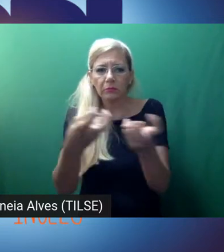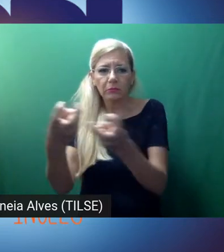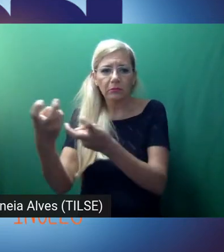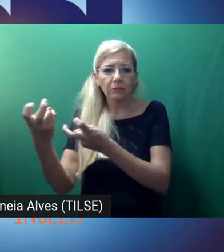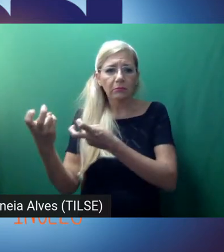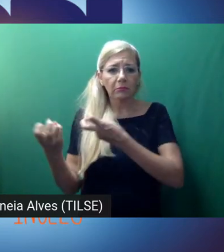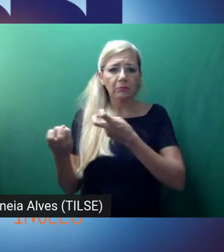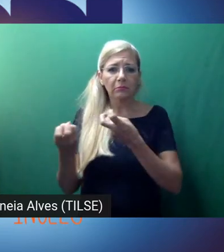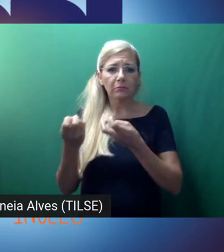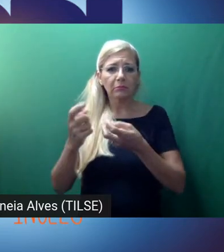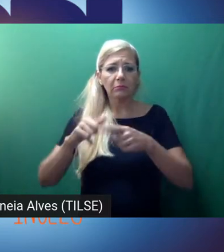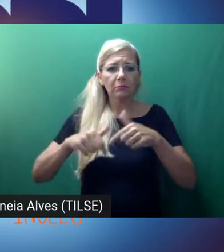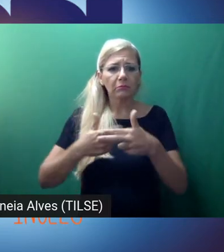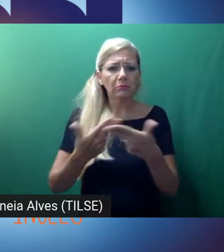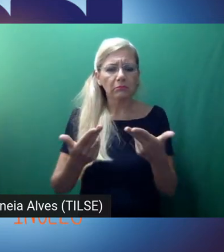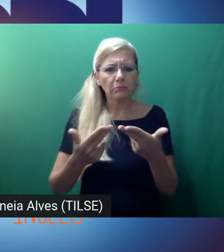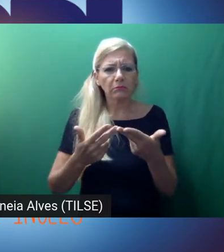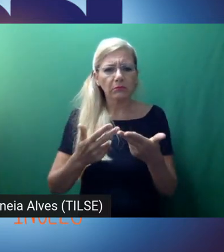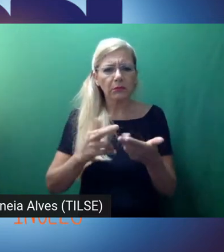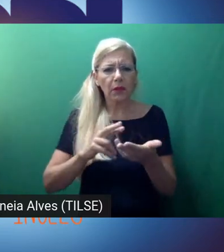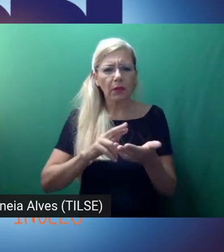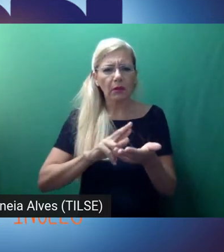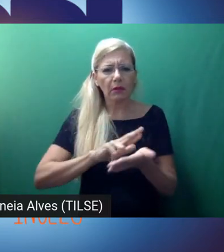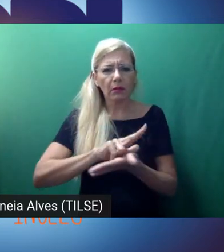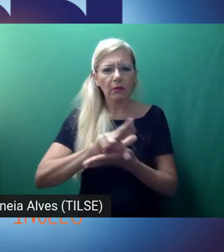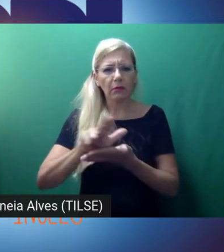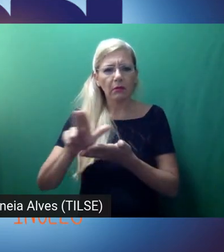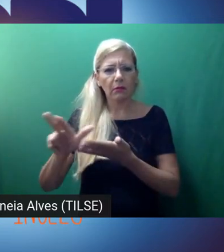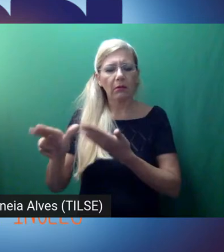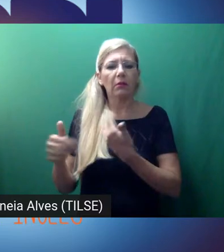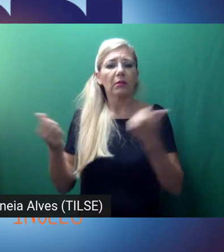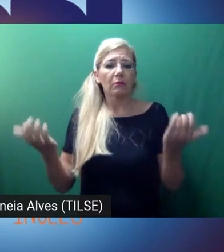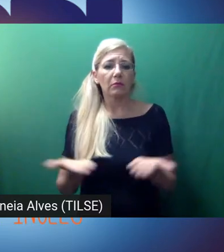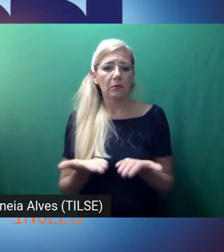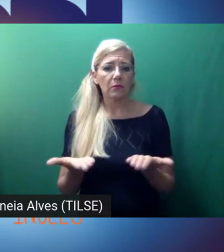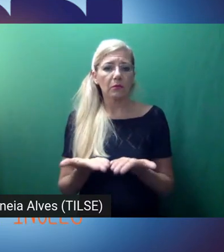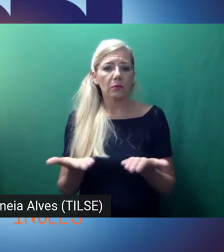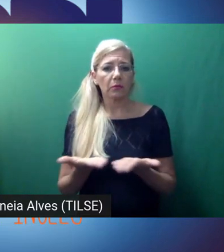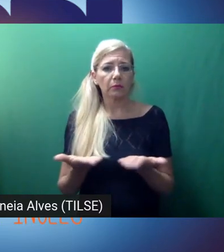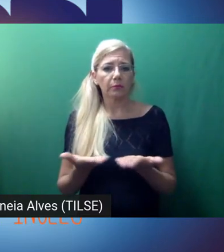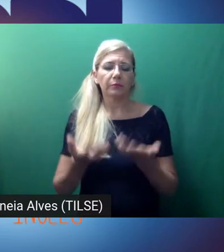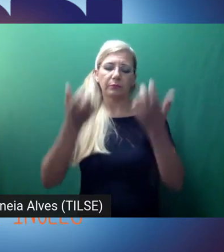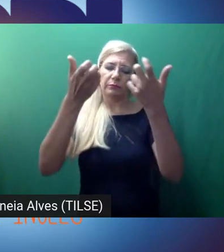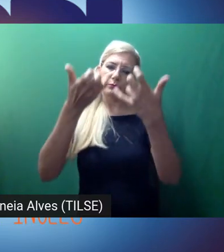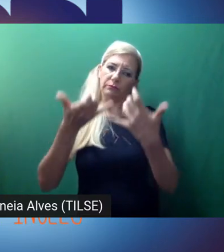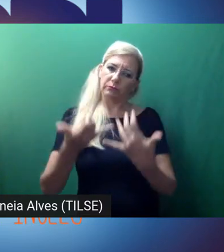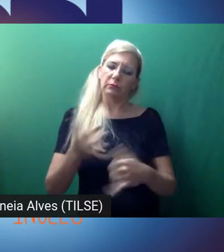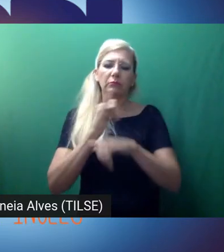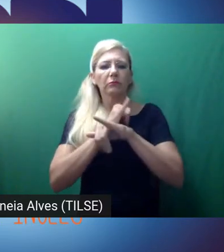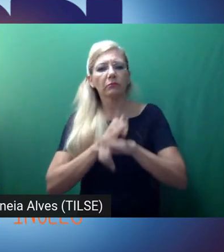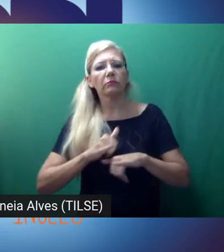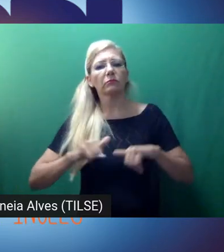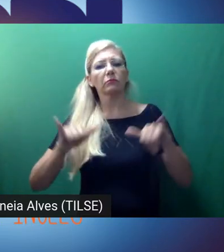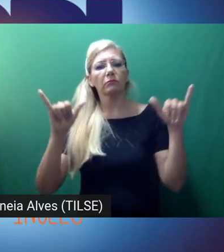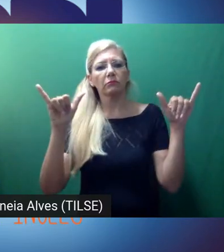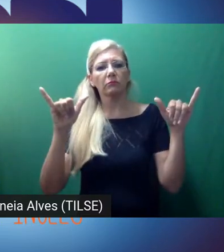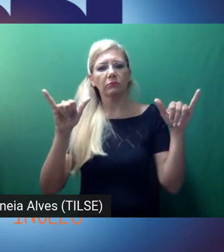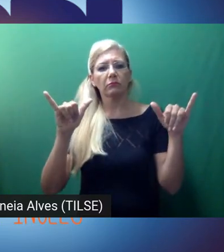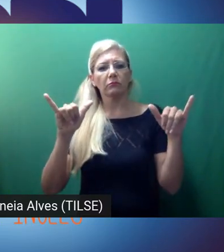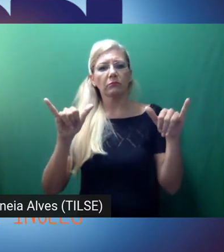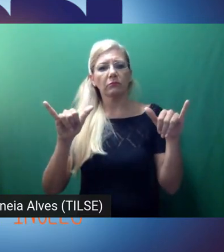this as a problem. And they actually mentioned that the publishers were